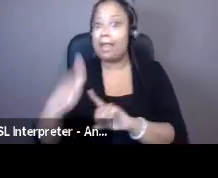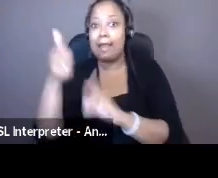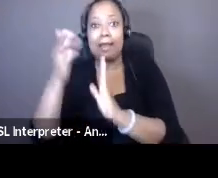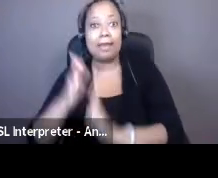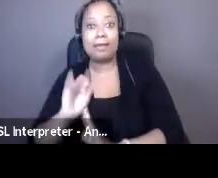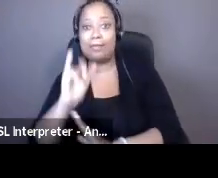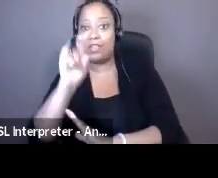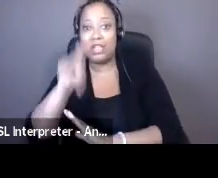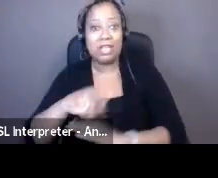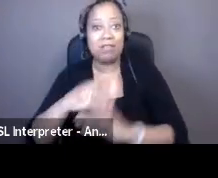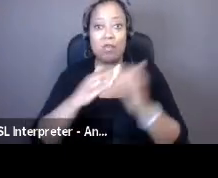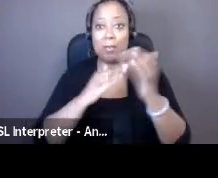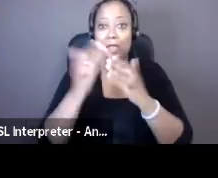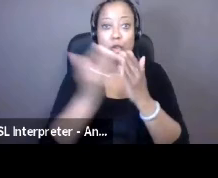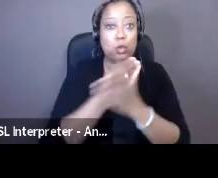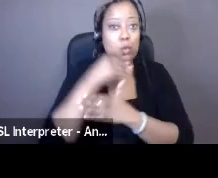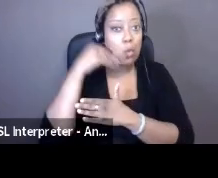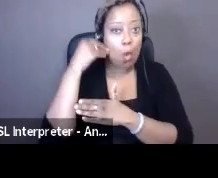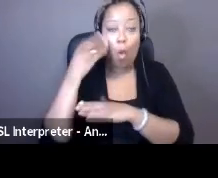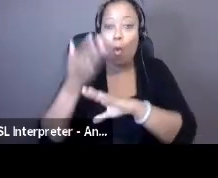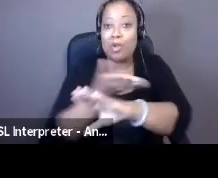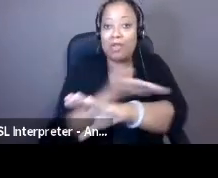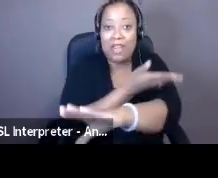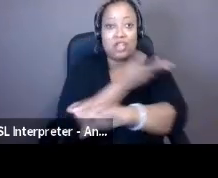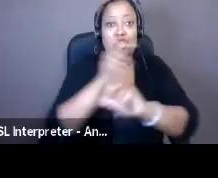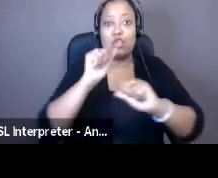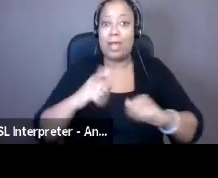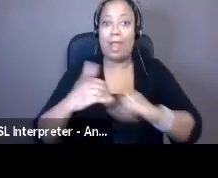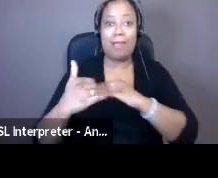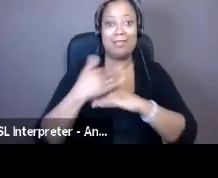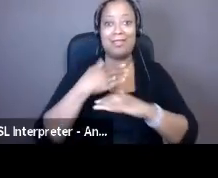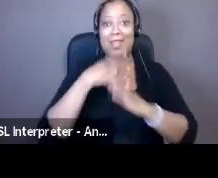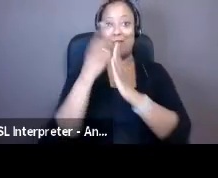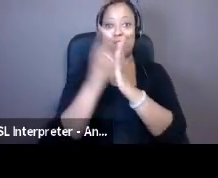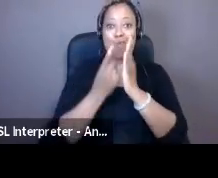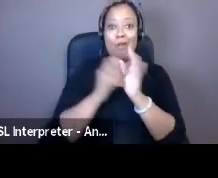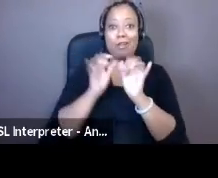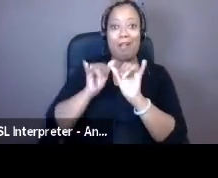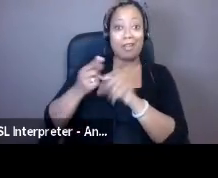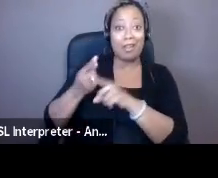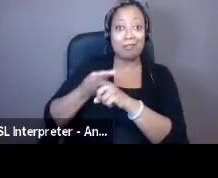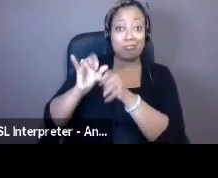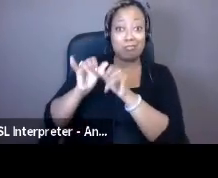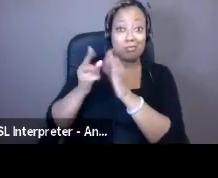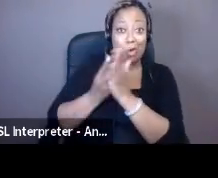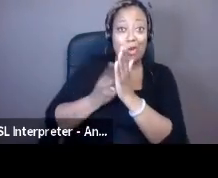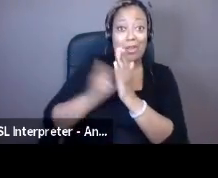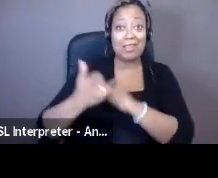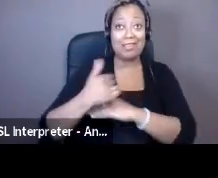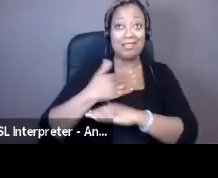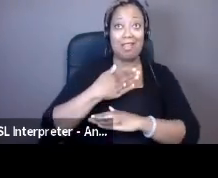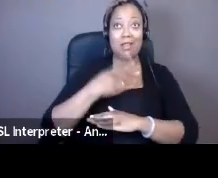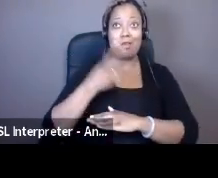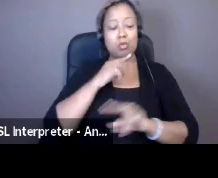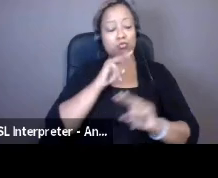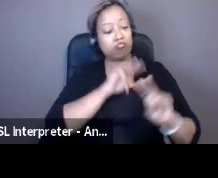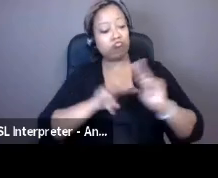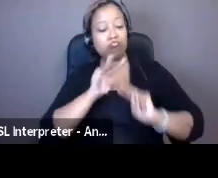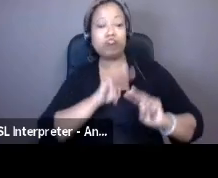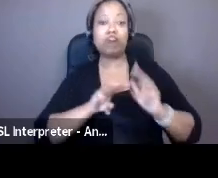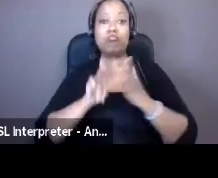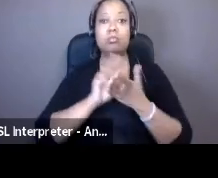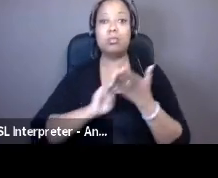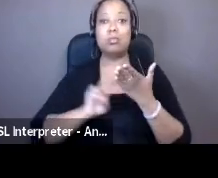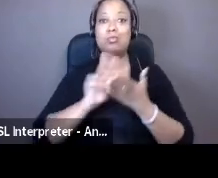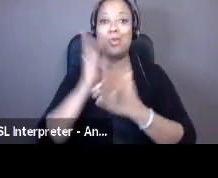you're building a new home or doing some renovations, you can send us your drawings that your architect or your builder have created, and we'd be happy to review those drawings